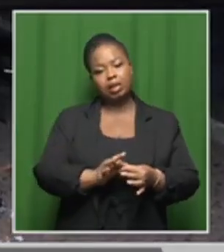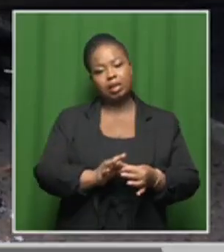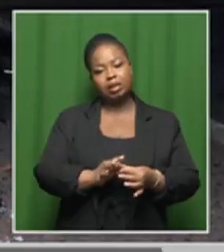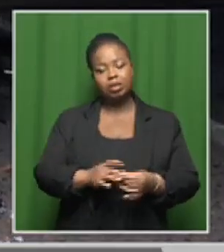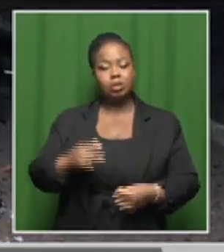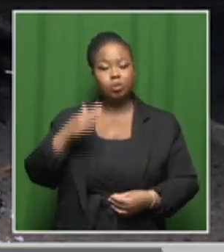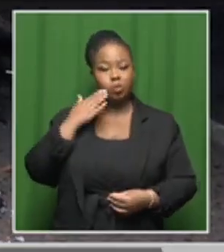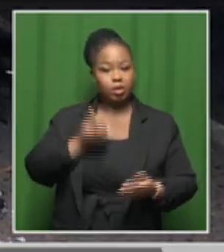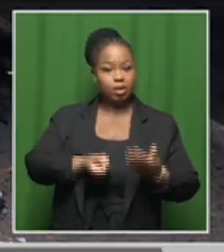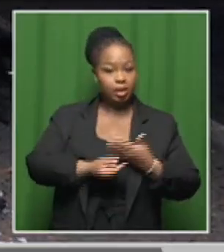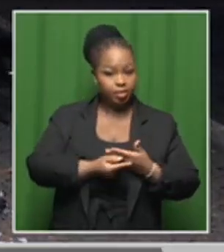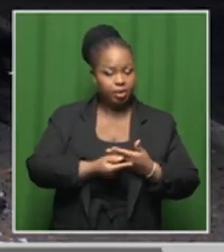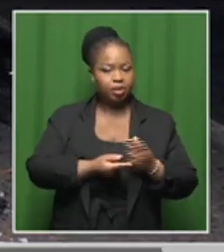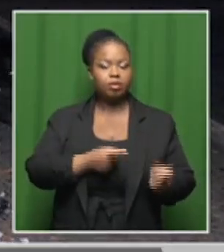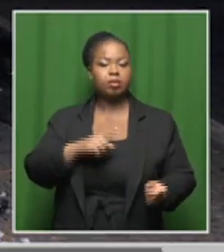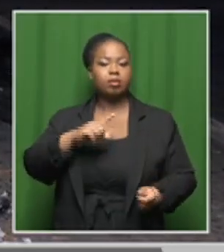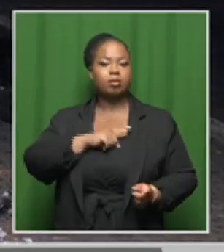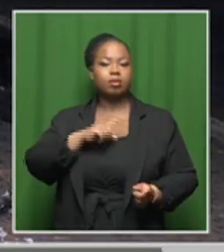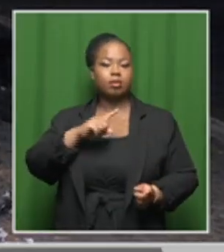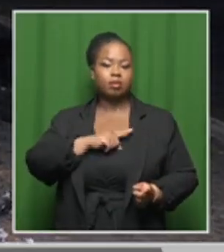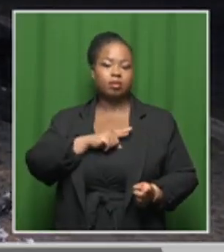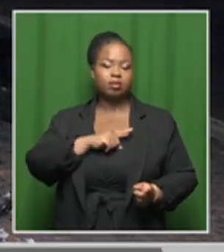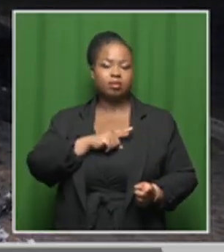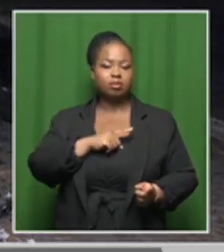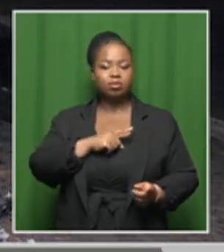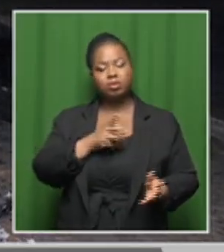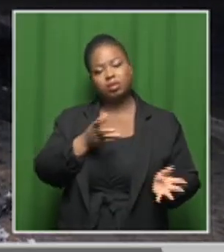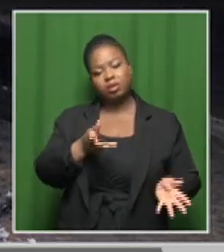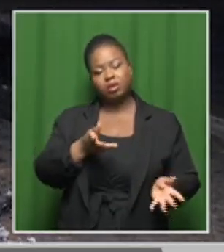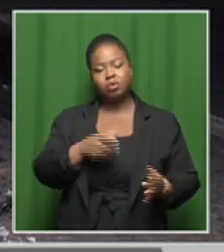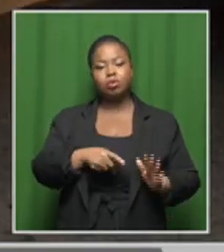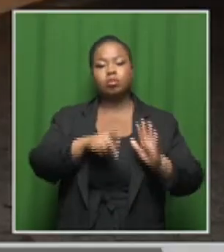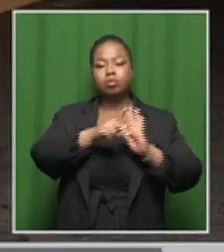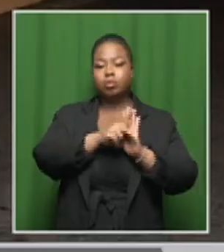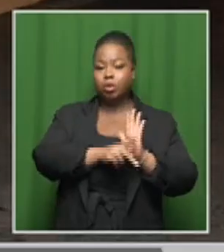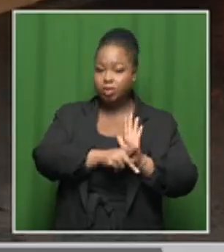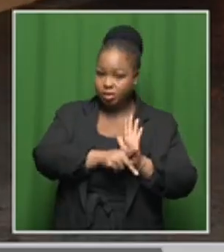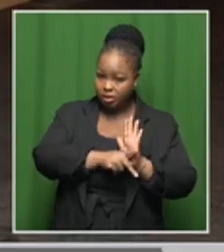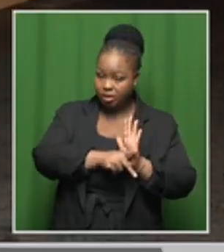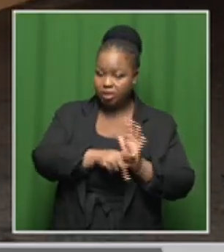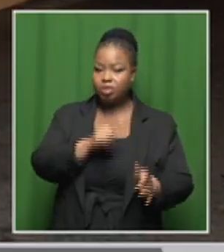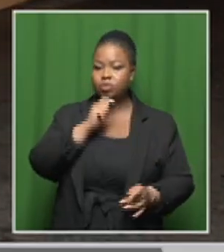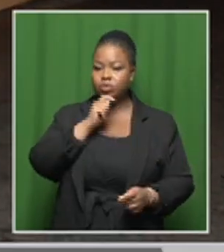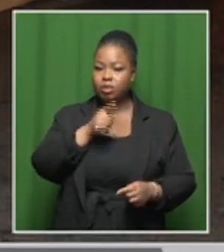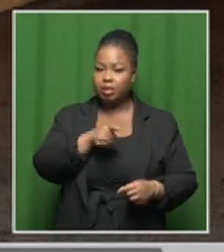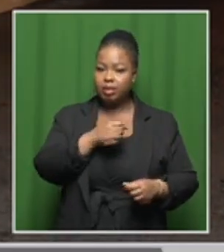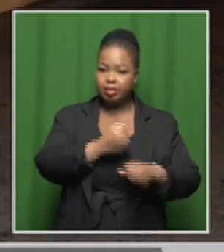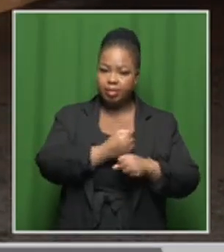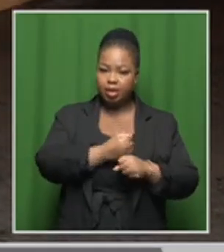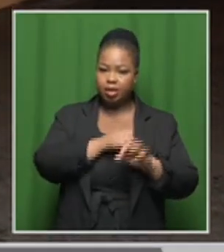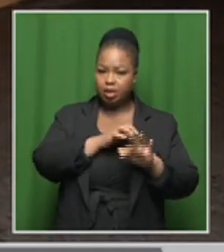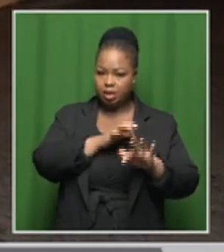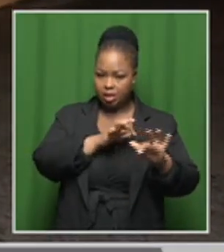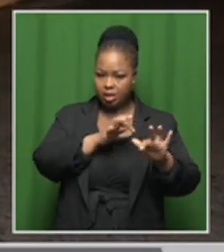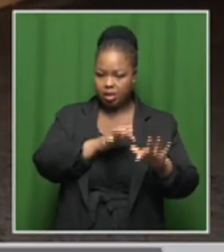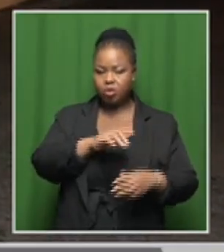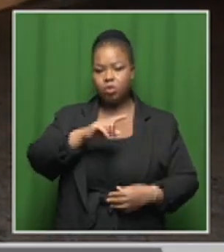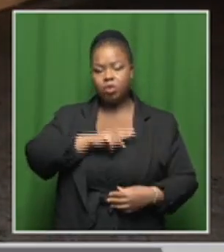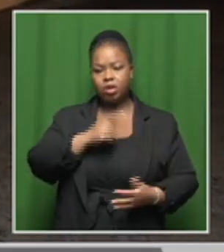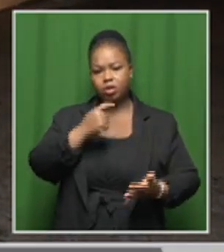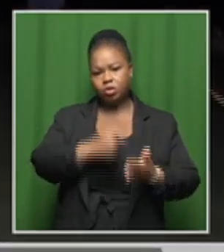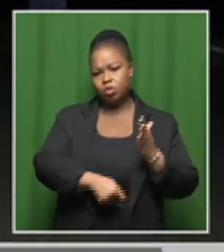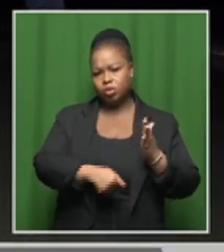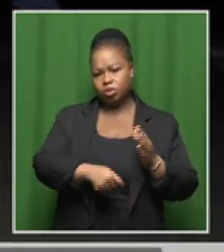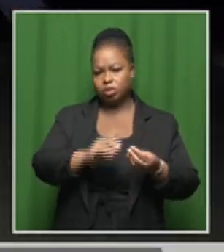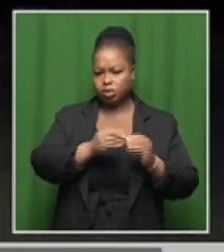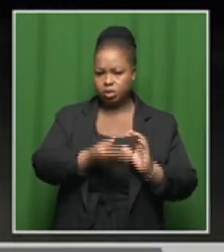they happen so that the underlying policies that actually cause the protests, which are cost recovery,